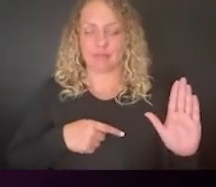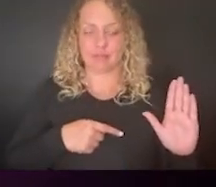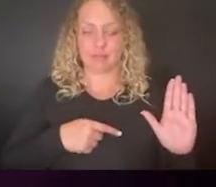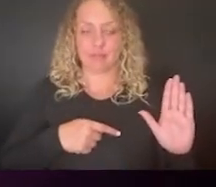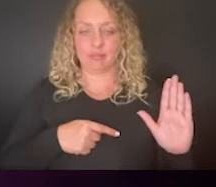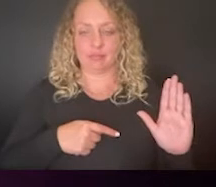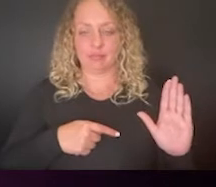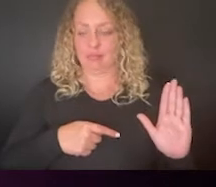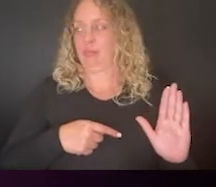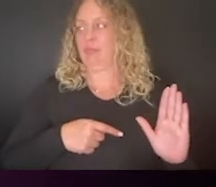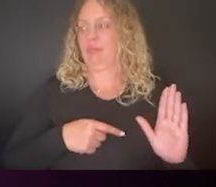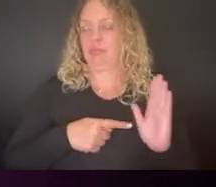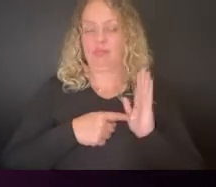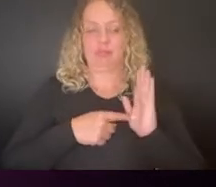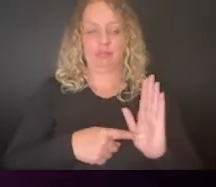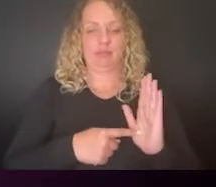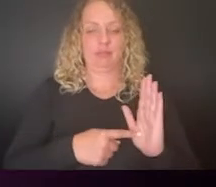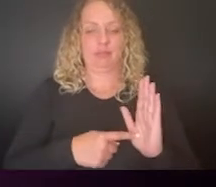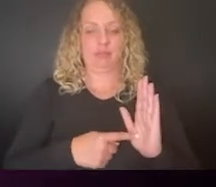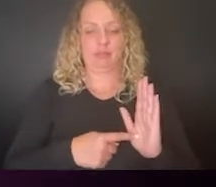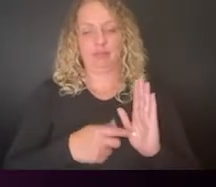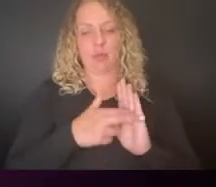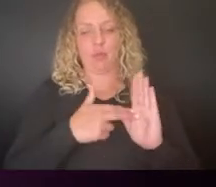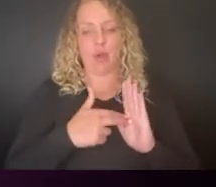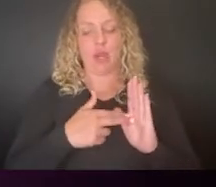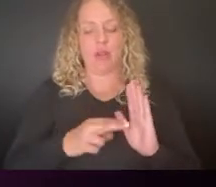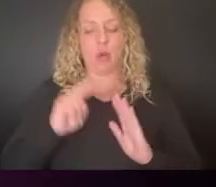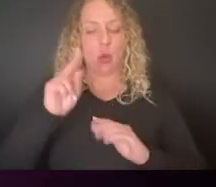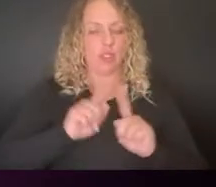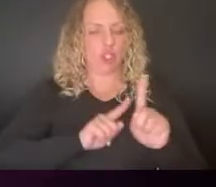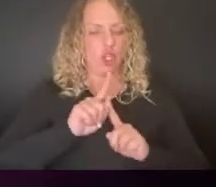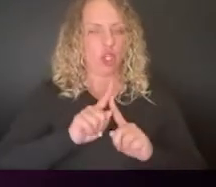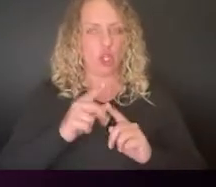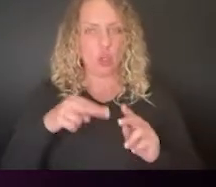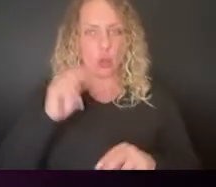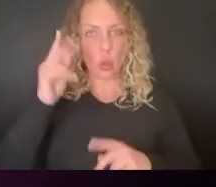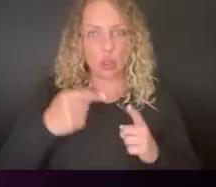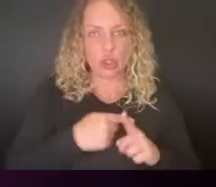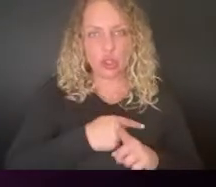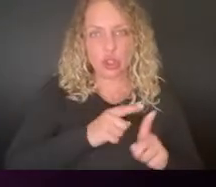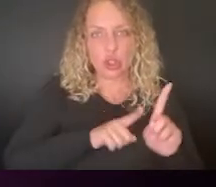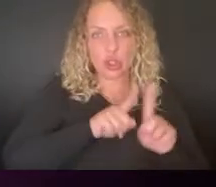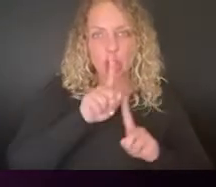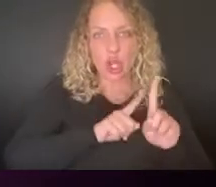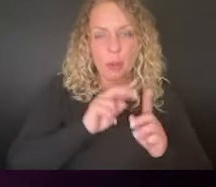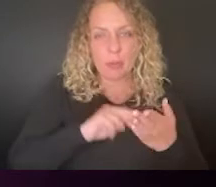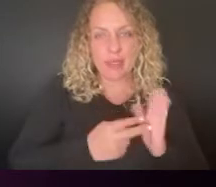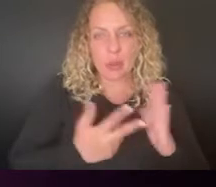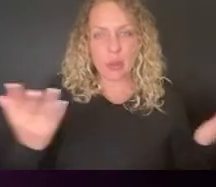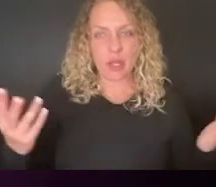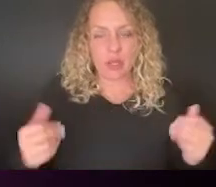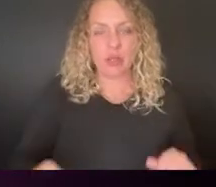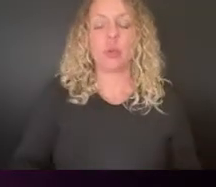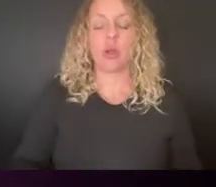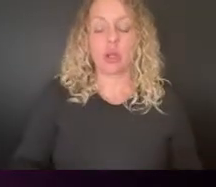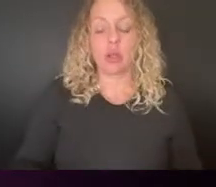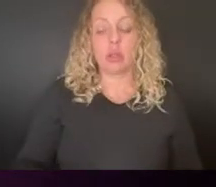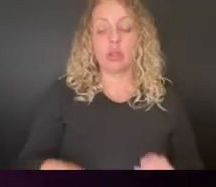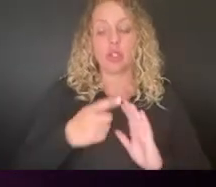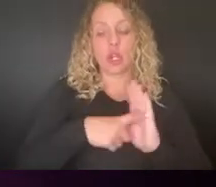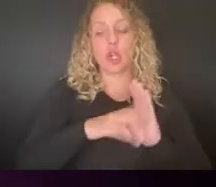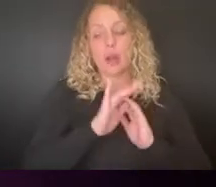the scene and announced a brand refresh. So there we are, presented with an updated brand North